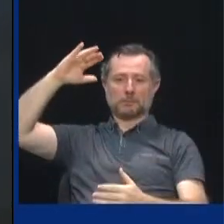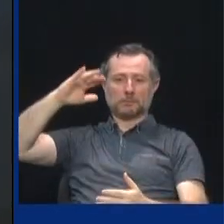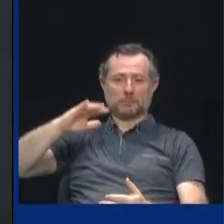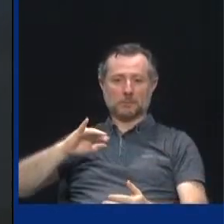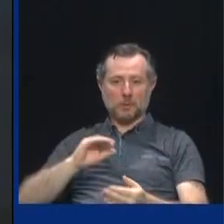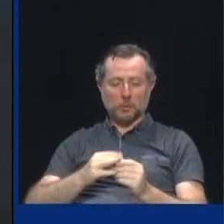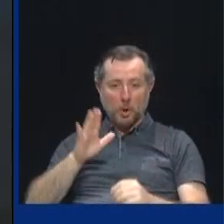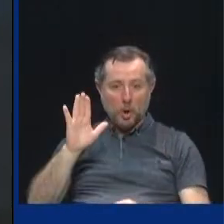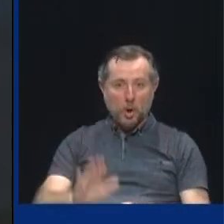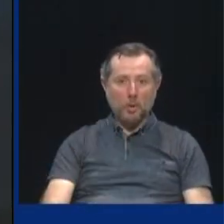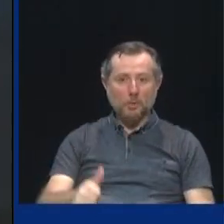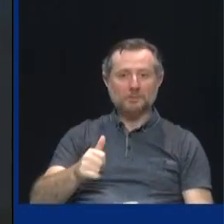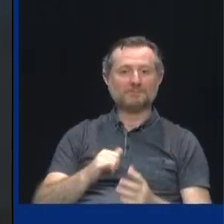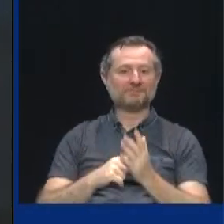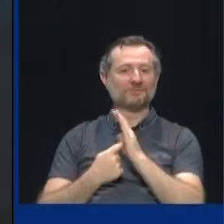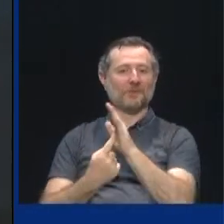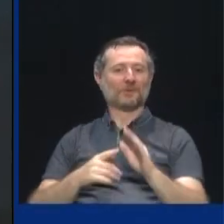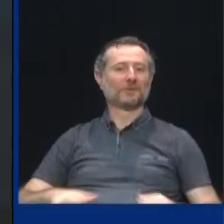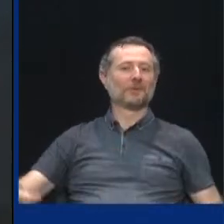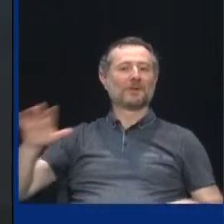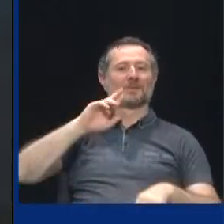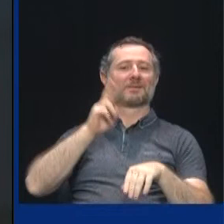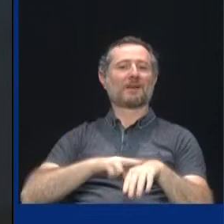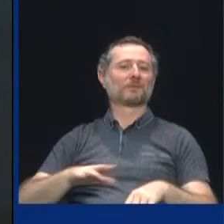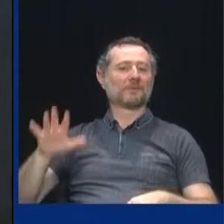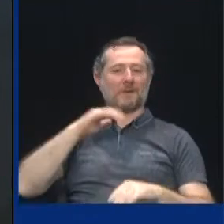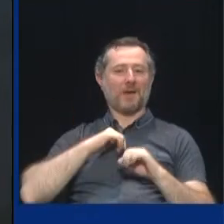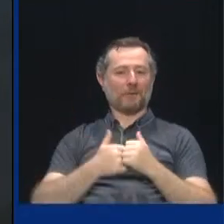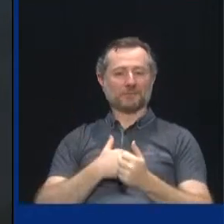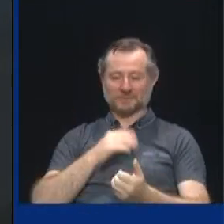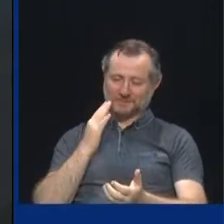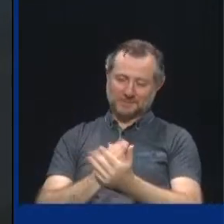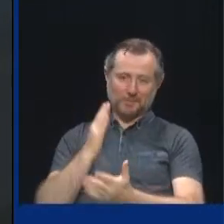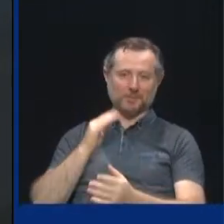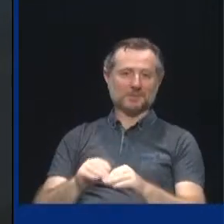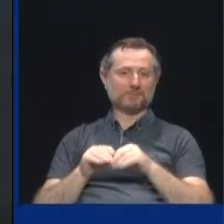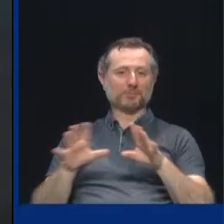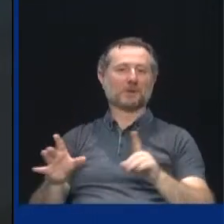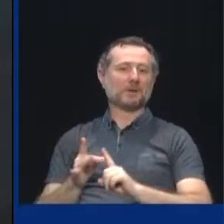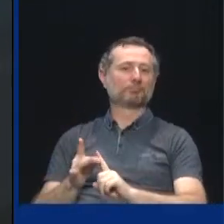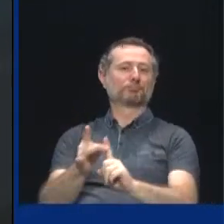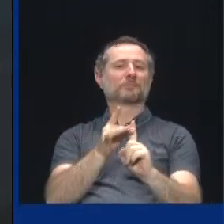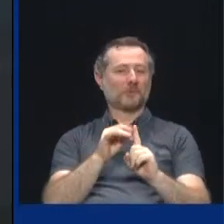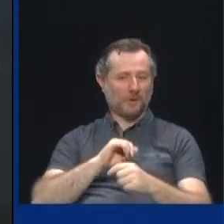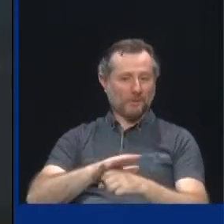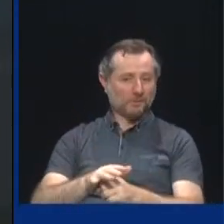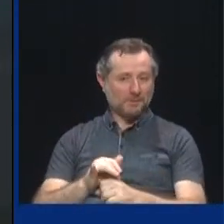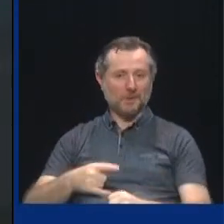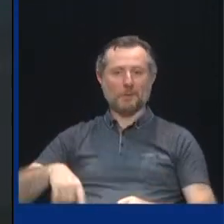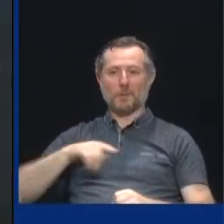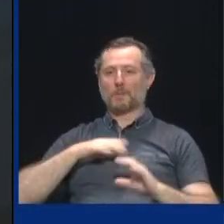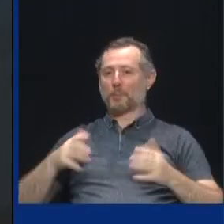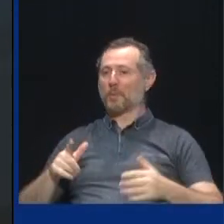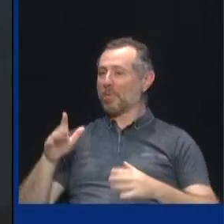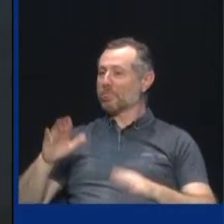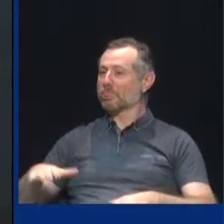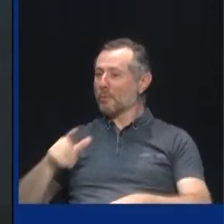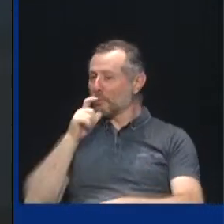the spread of COVID among an unvaccinated population. If anybody can do